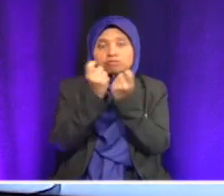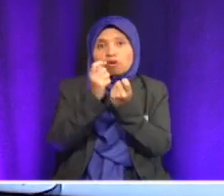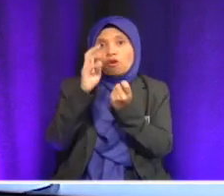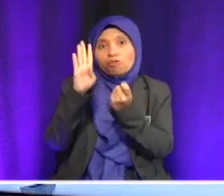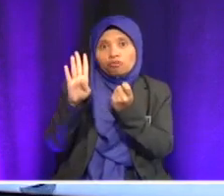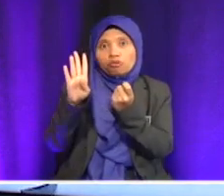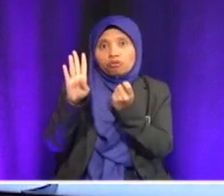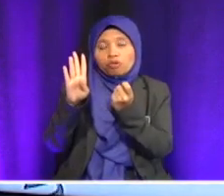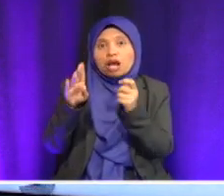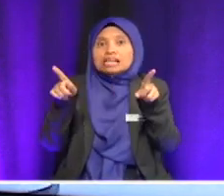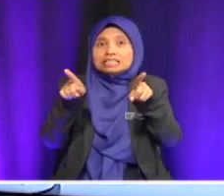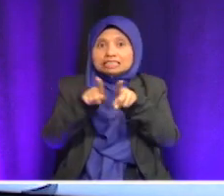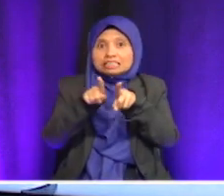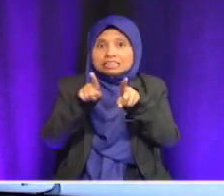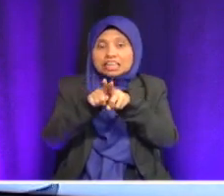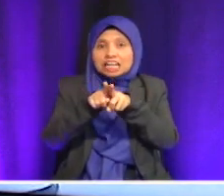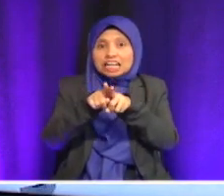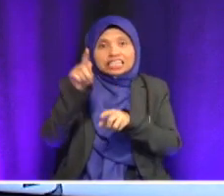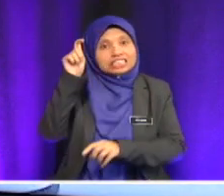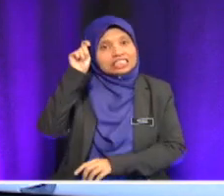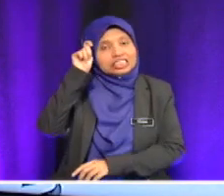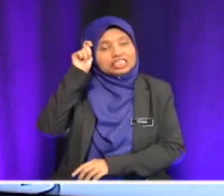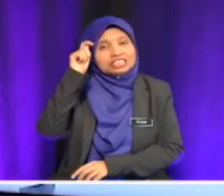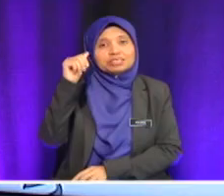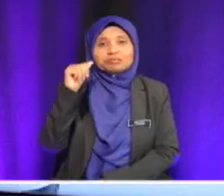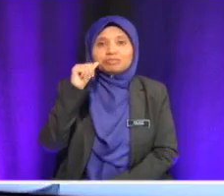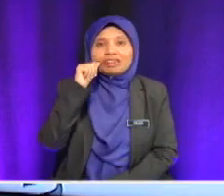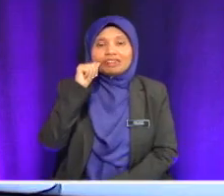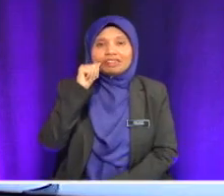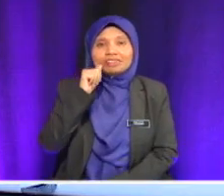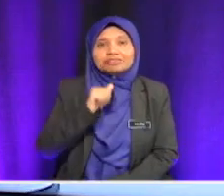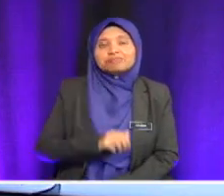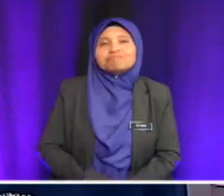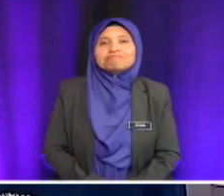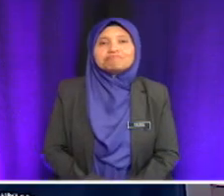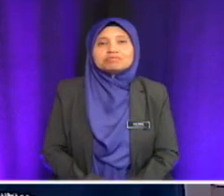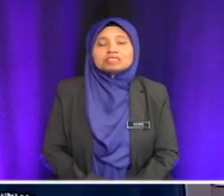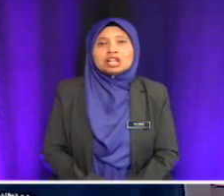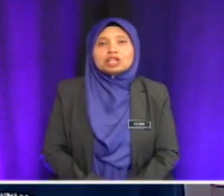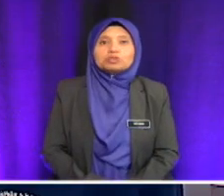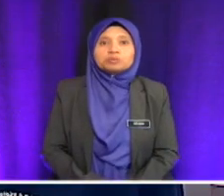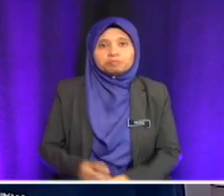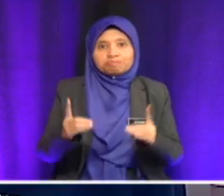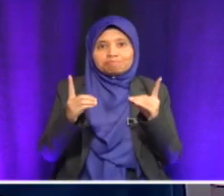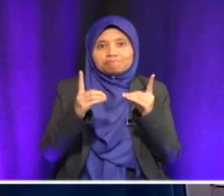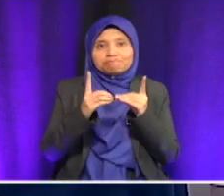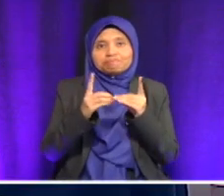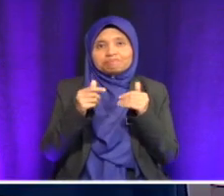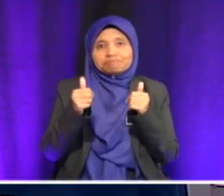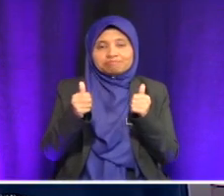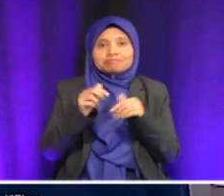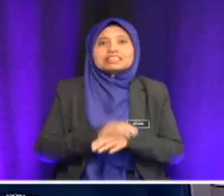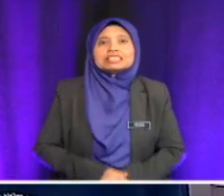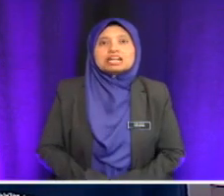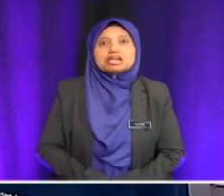and I'm together with Teacher Amira. Hi teacher. Hello Chris. So good to see you again teacher. Thank you. Okay,